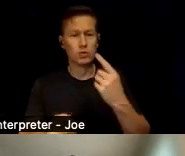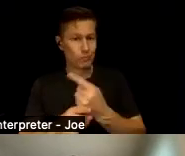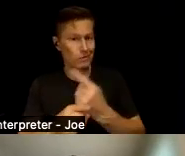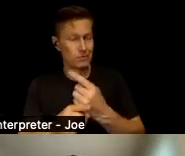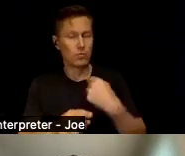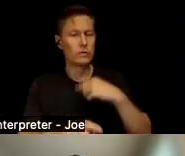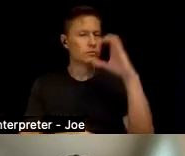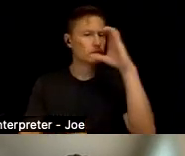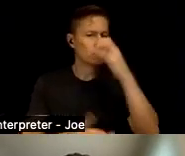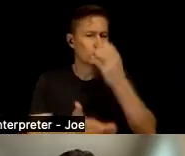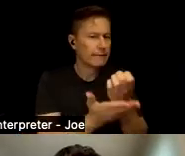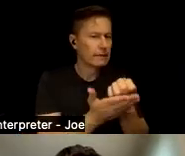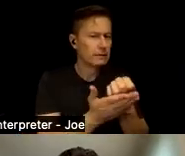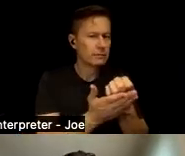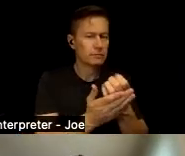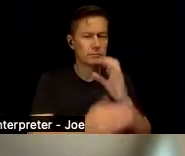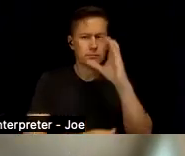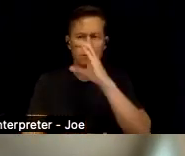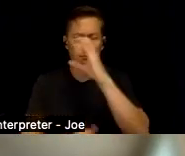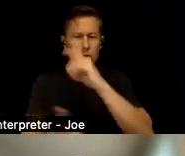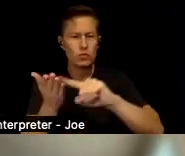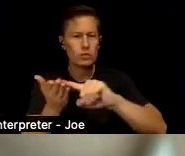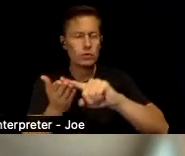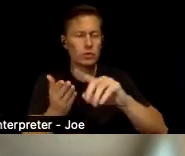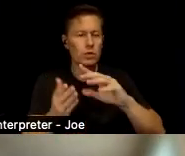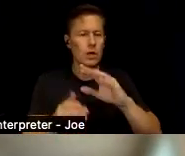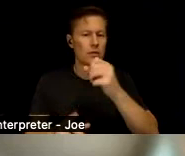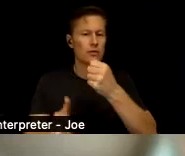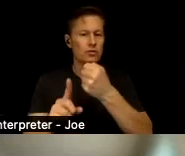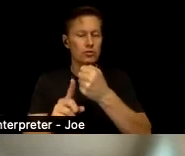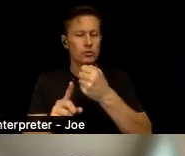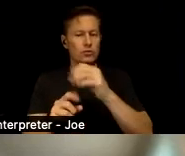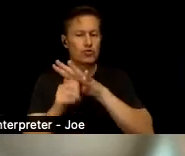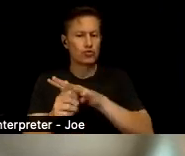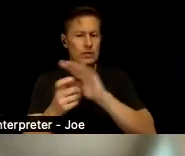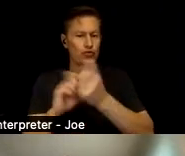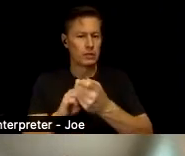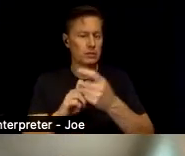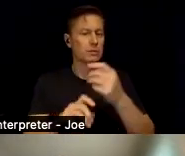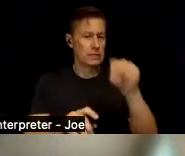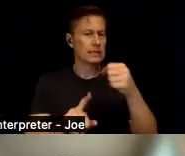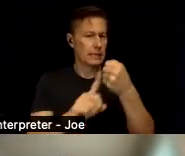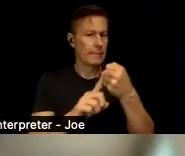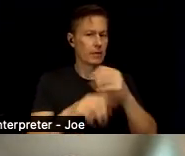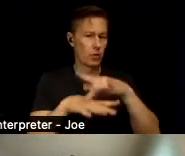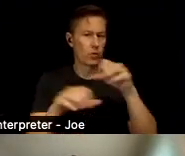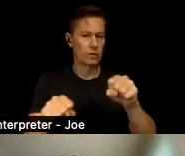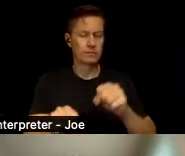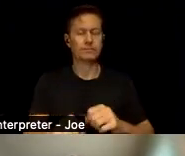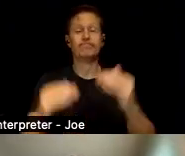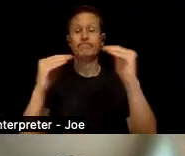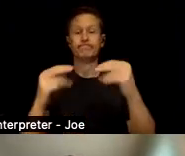that these stress changes do impact earthquakes. So if we go to the next slide,